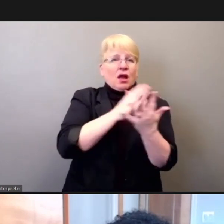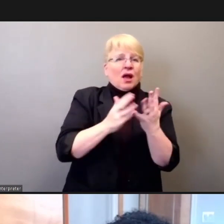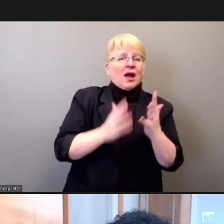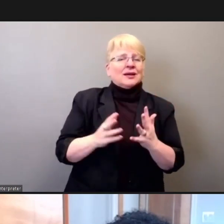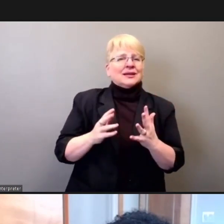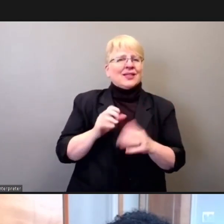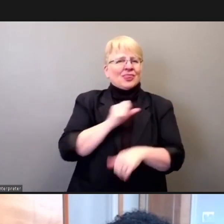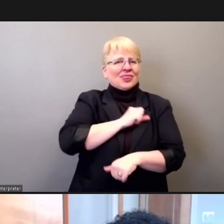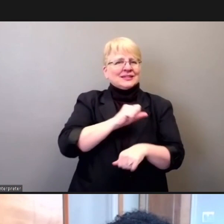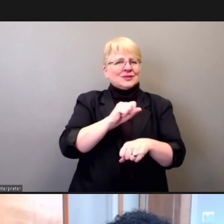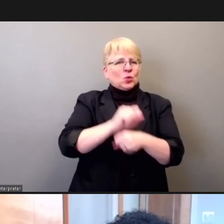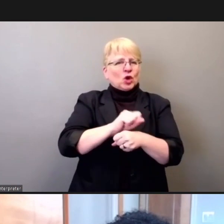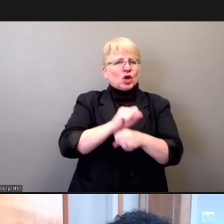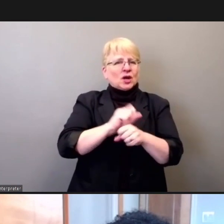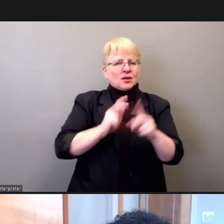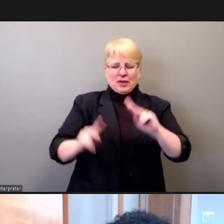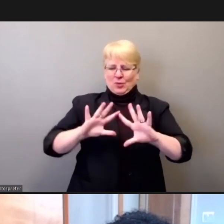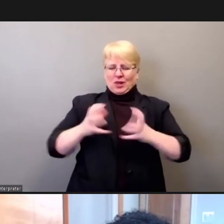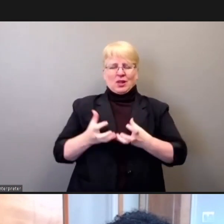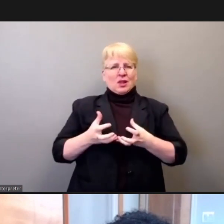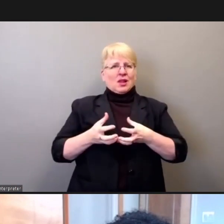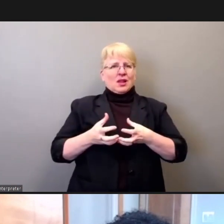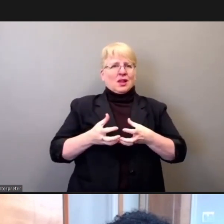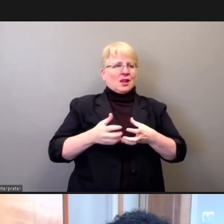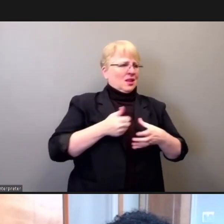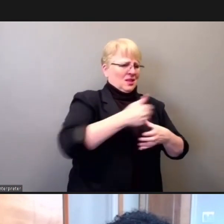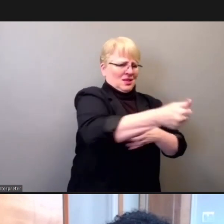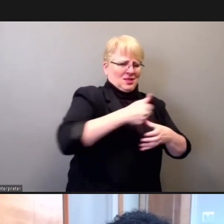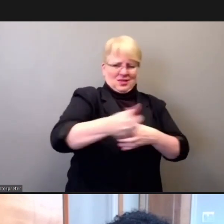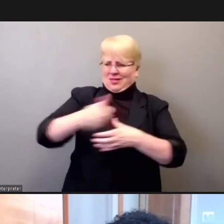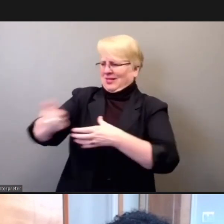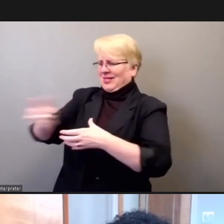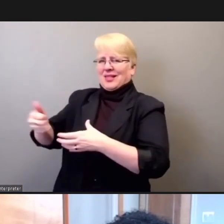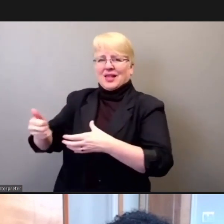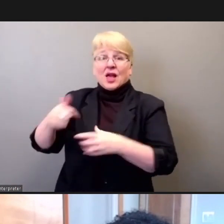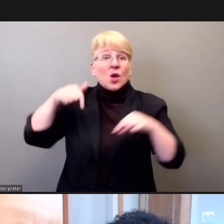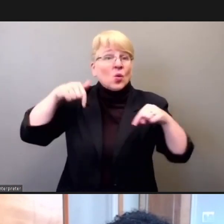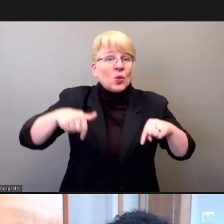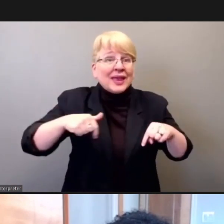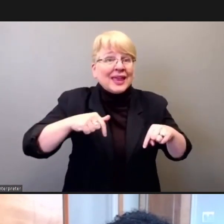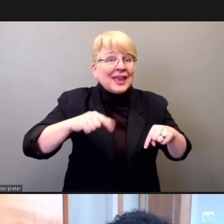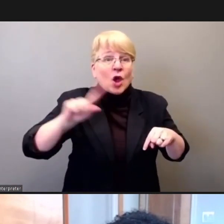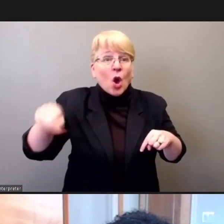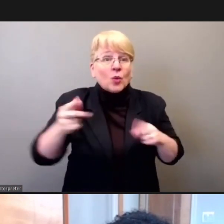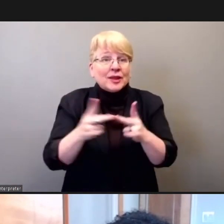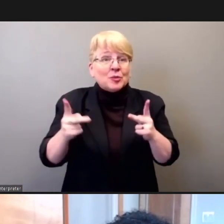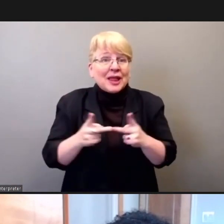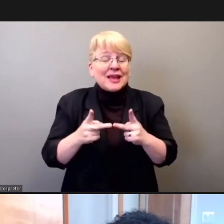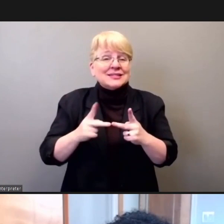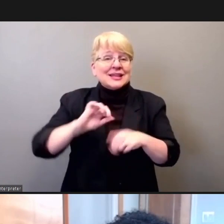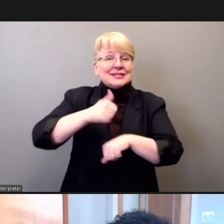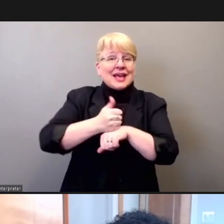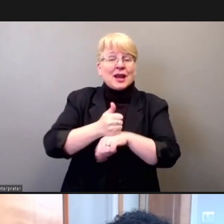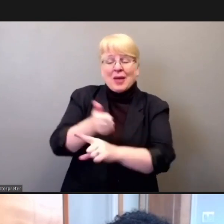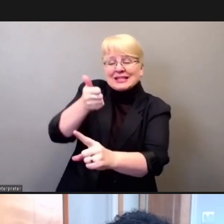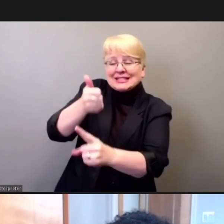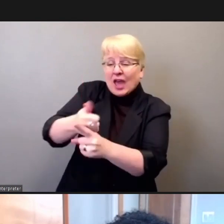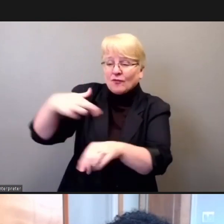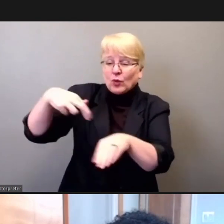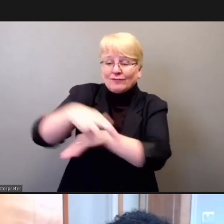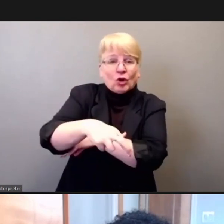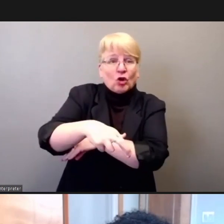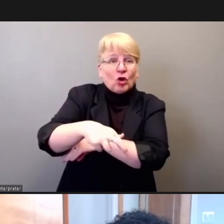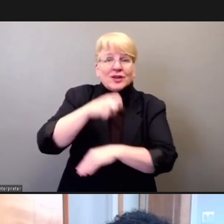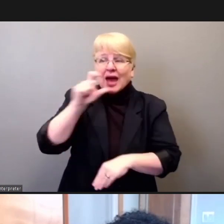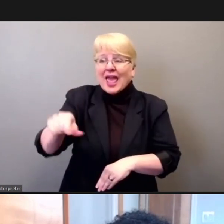Mexico is actually the only state in the country that's created a self-referral process to get these treatments. We got